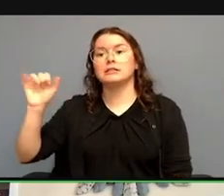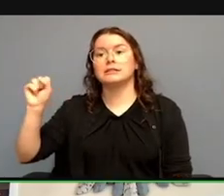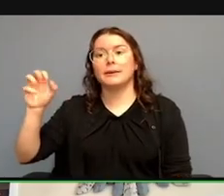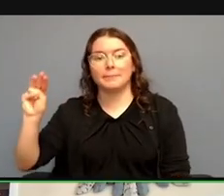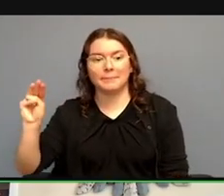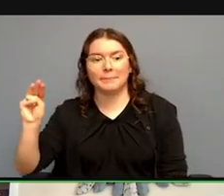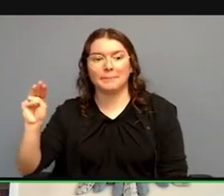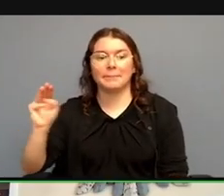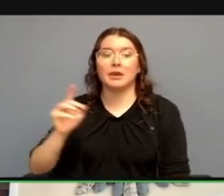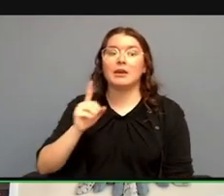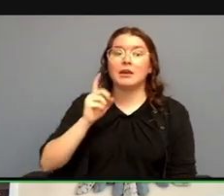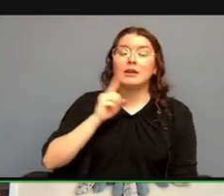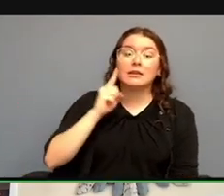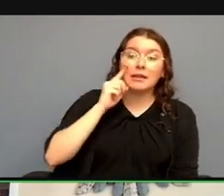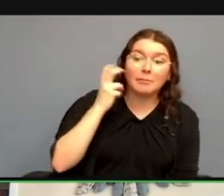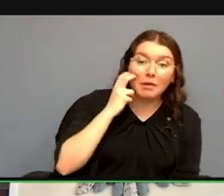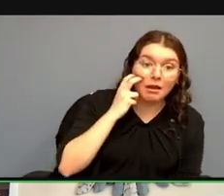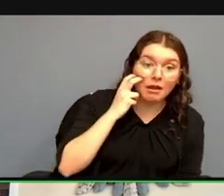deafblindness,